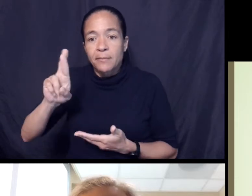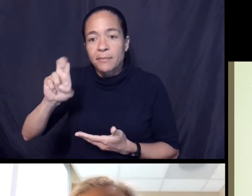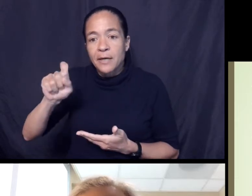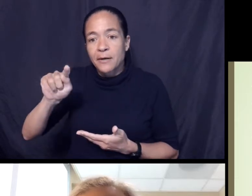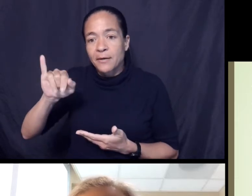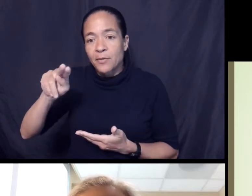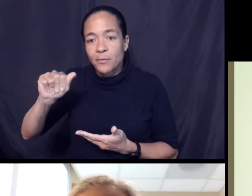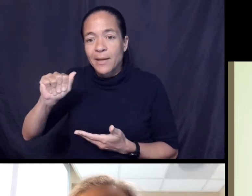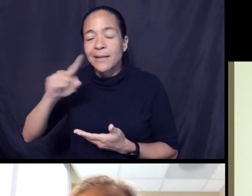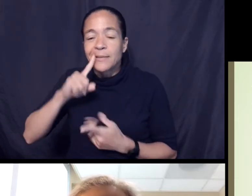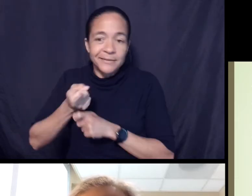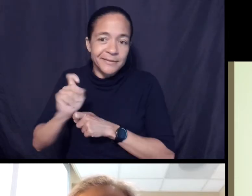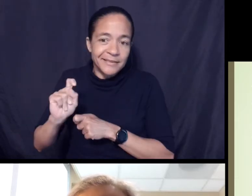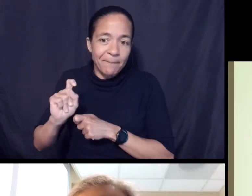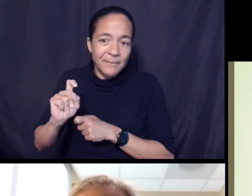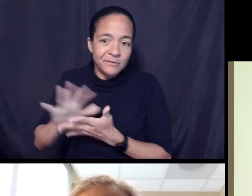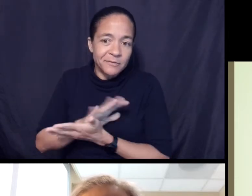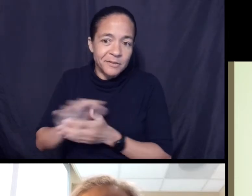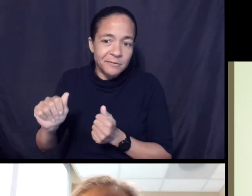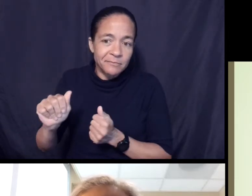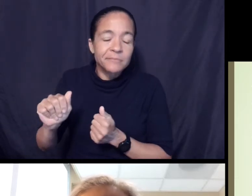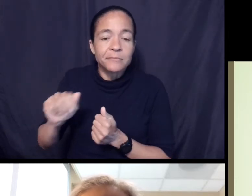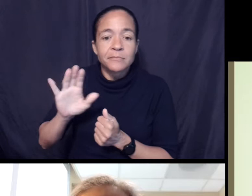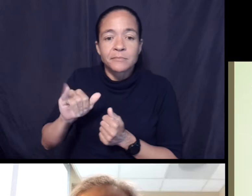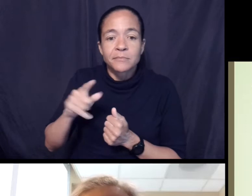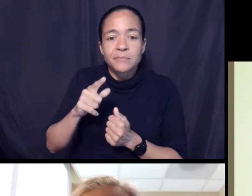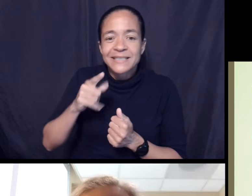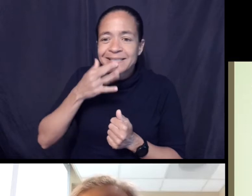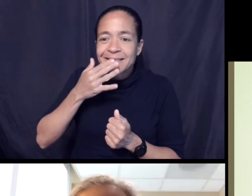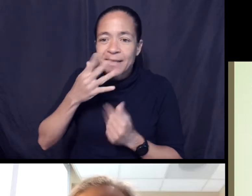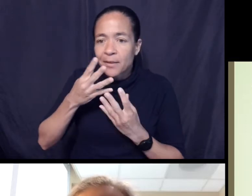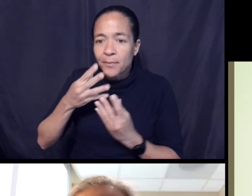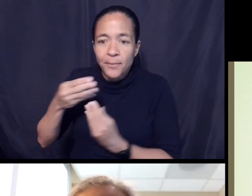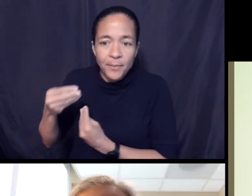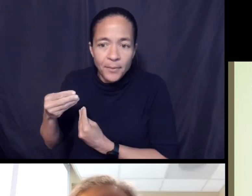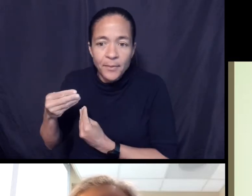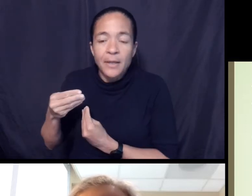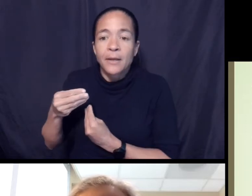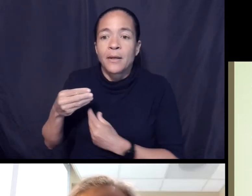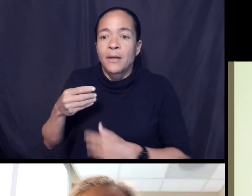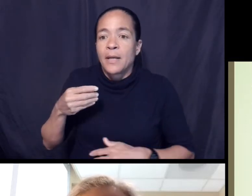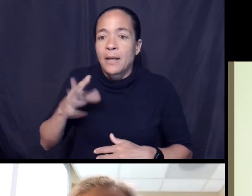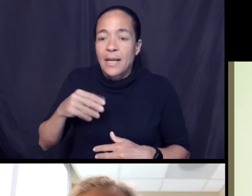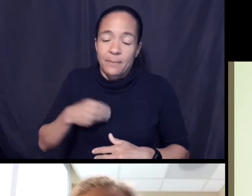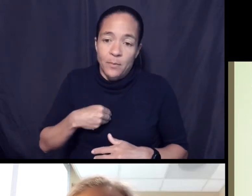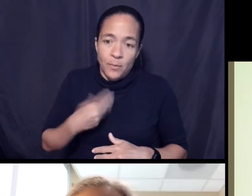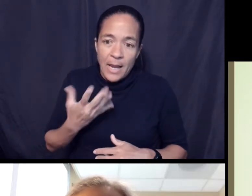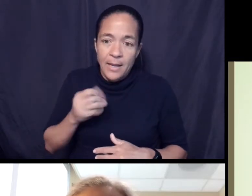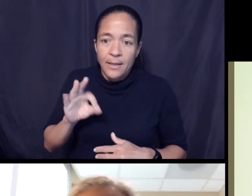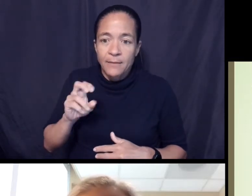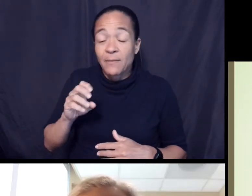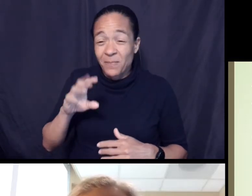retina is damaged. You can see the pigment clumping in those tissues there. And again, the paleness of the optic nerve